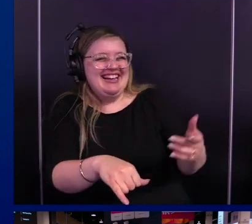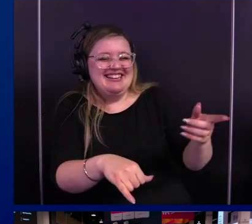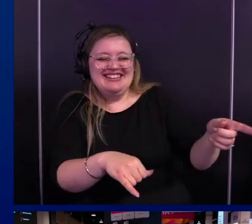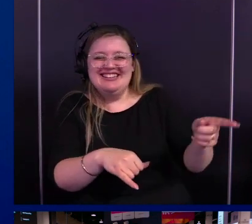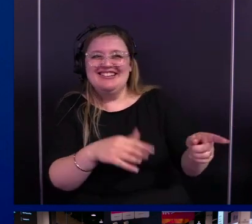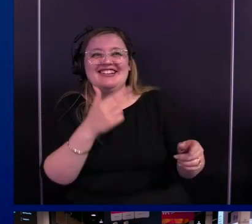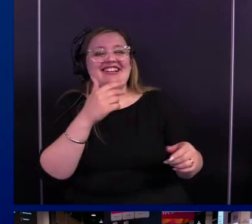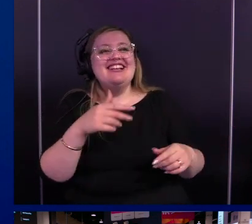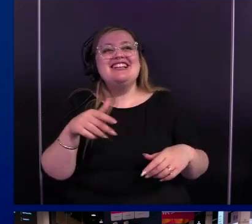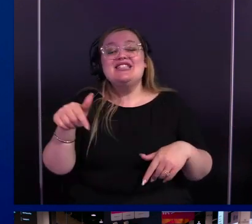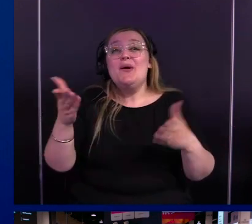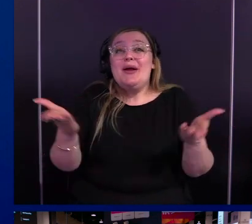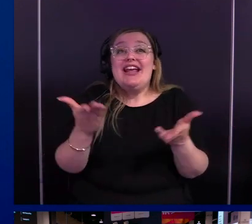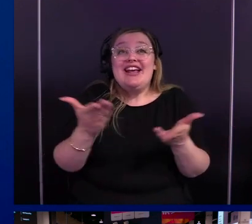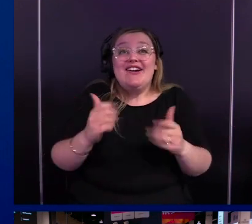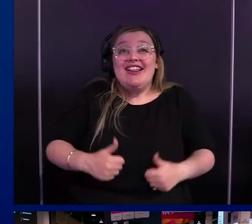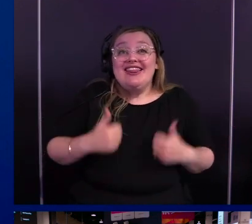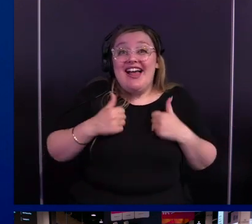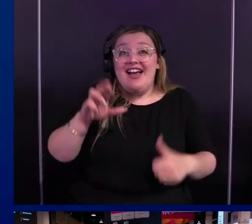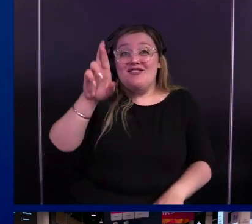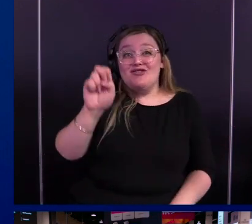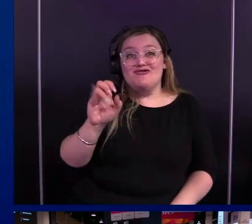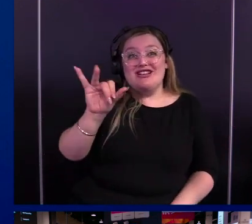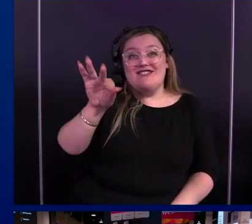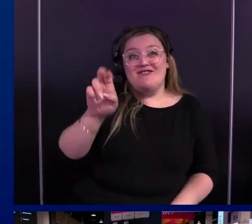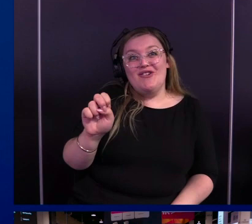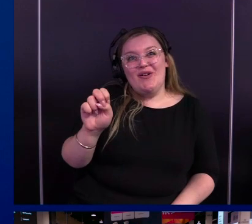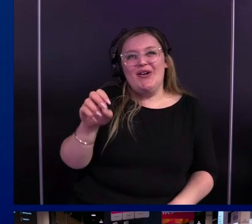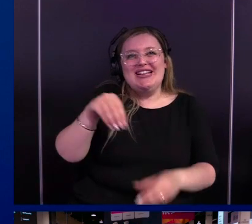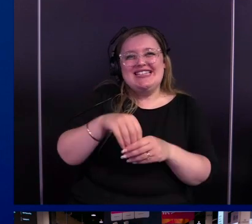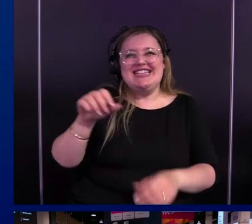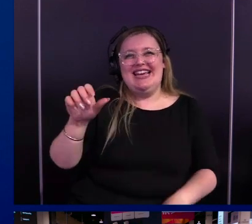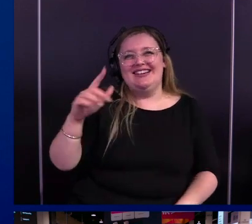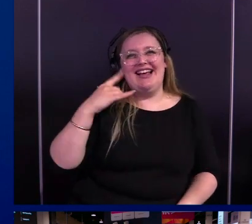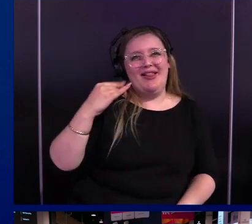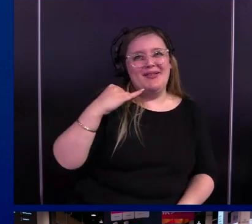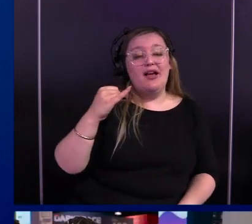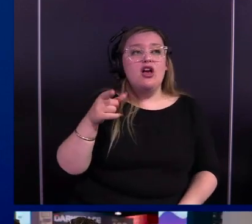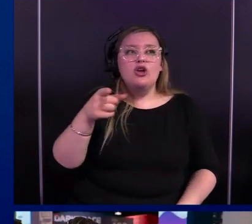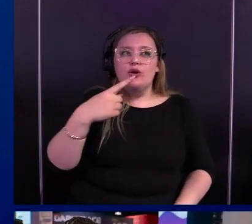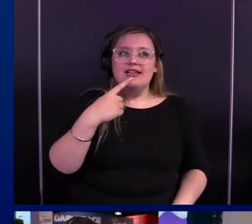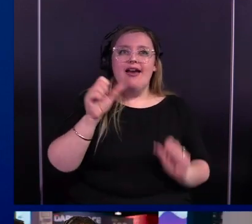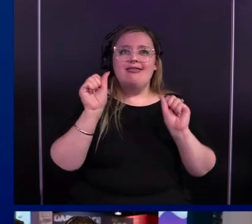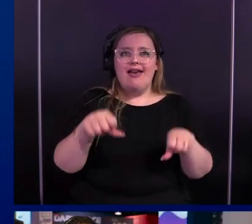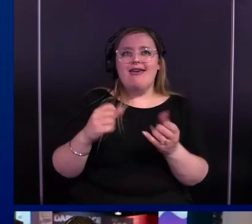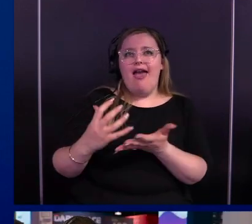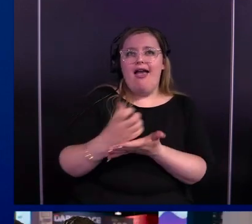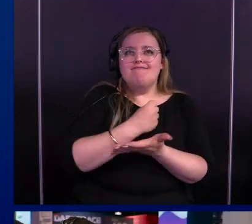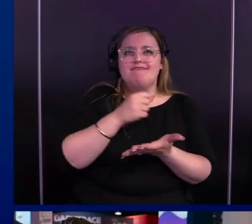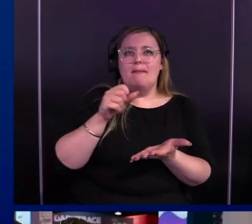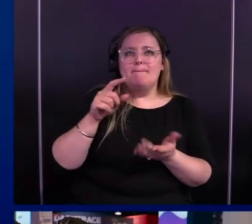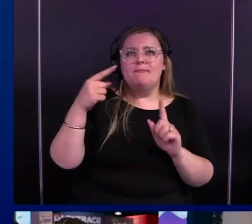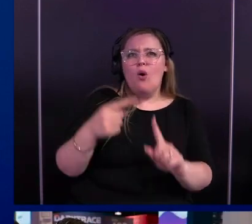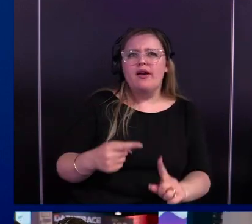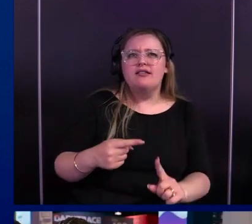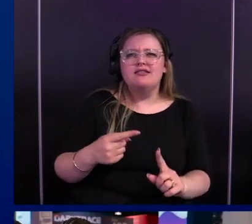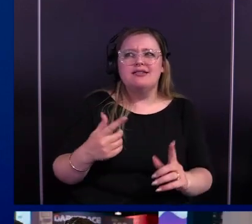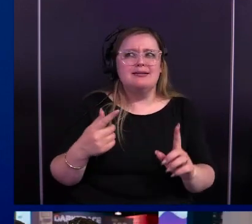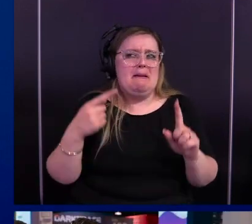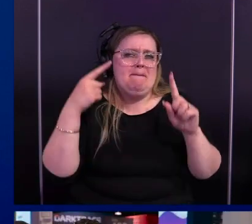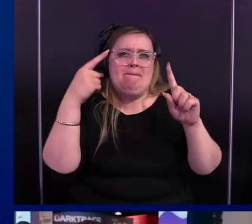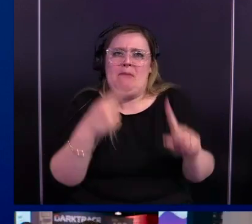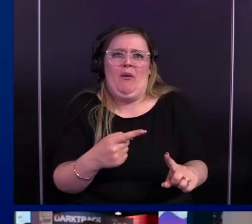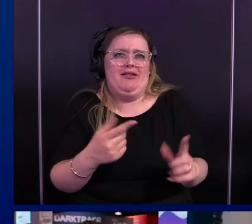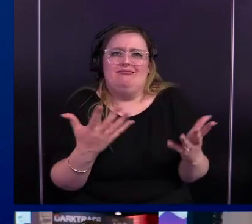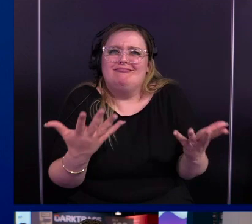here live at Reinforce in Anaheim, and you said they can score points. What do they do with those points? What happens on the